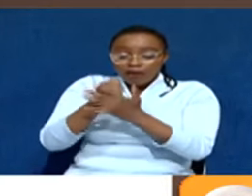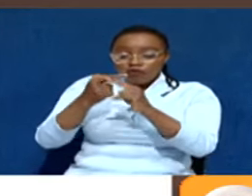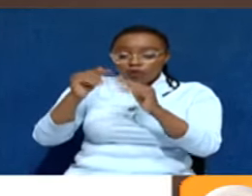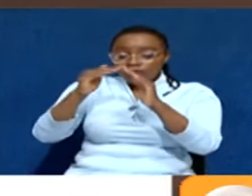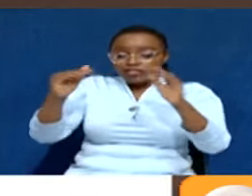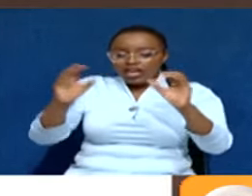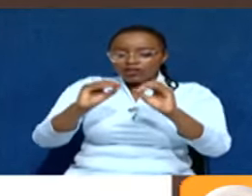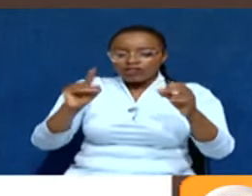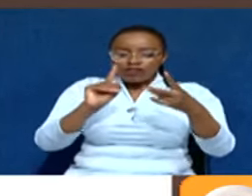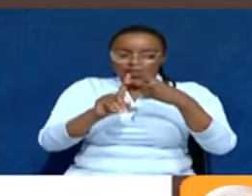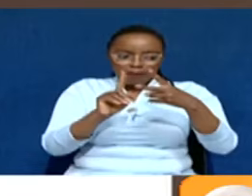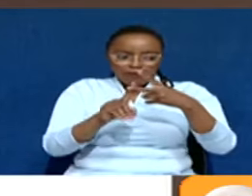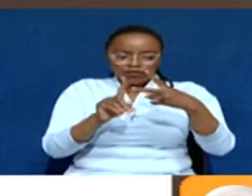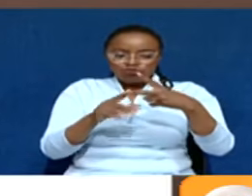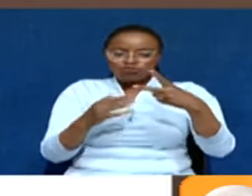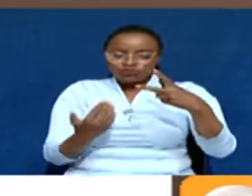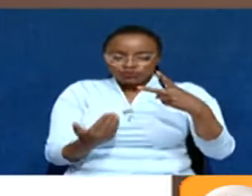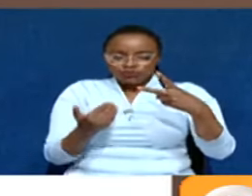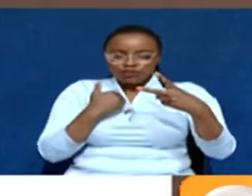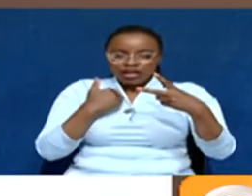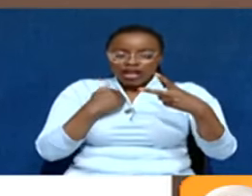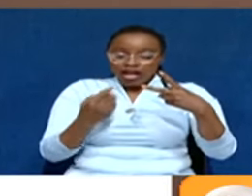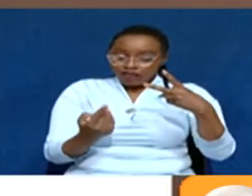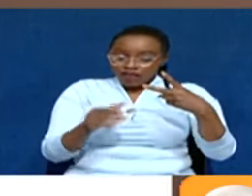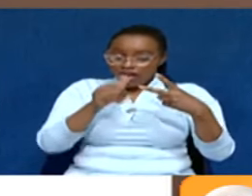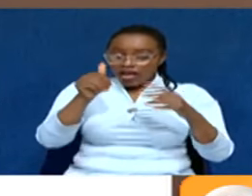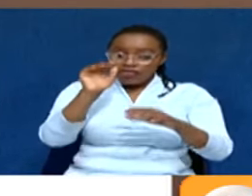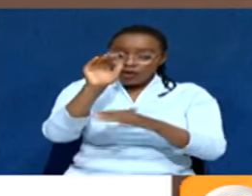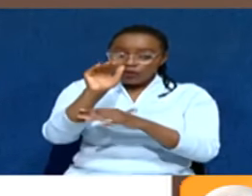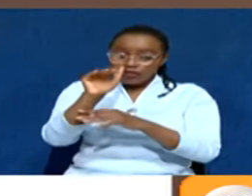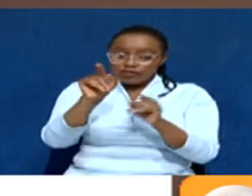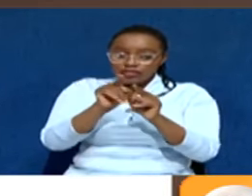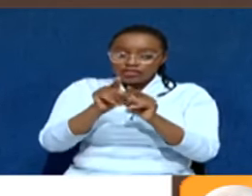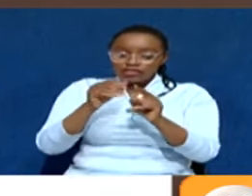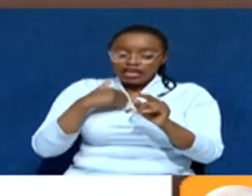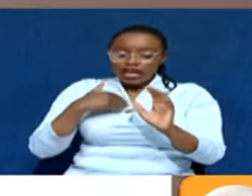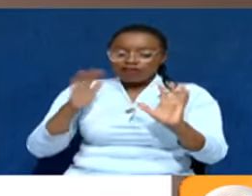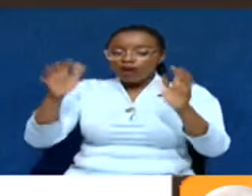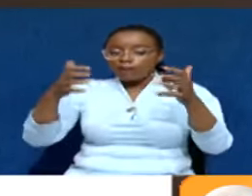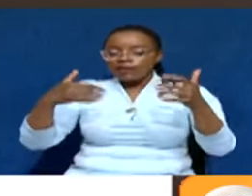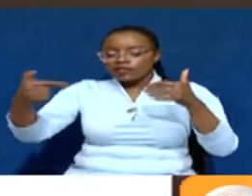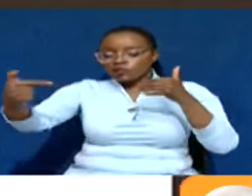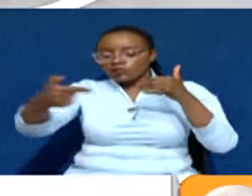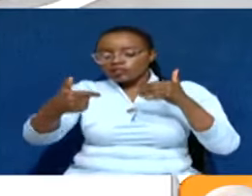nyumba. Secondly, kuna ile damu muingiza kwa mada, kwa matako.